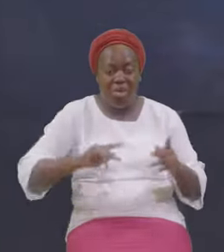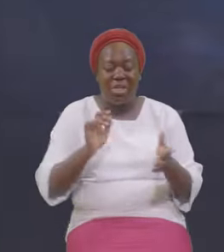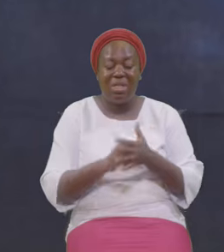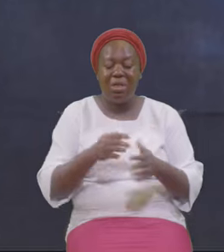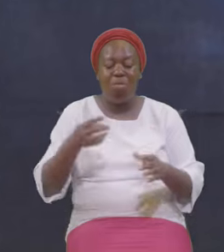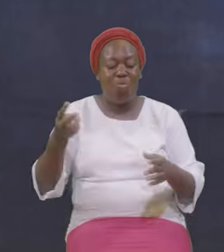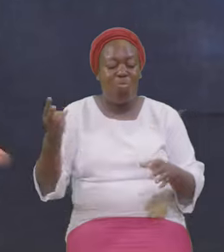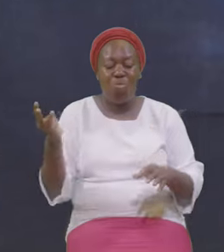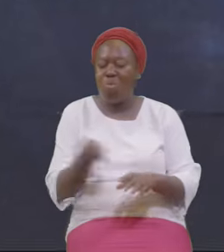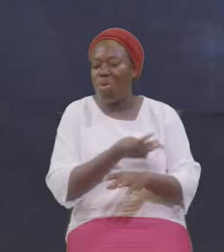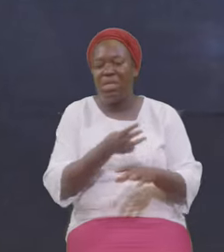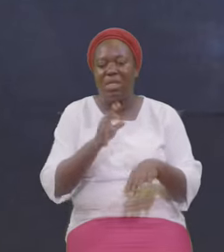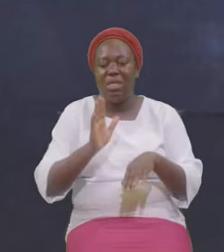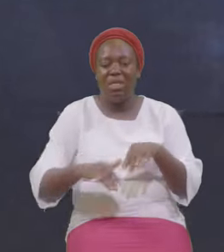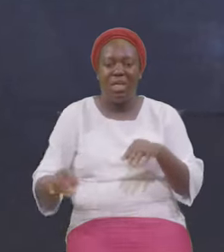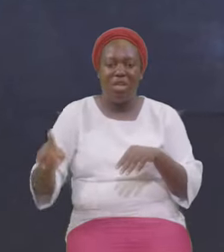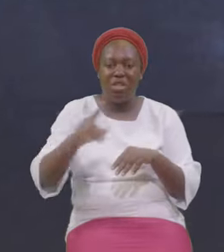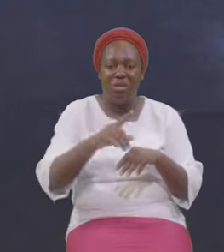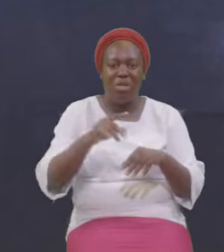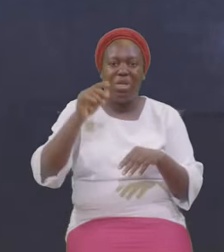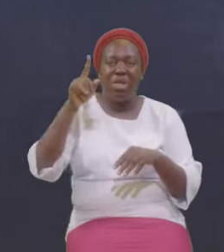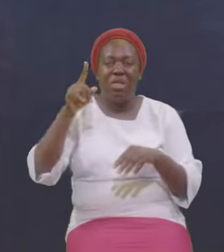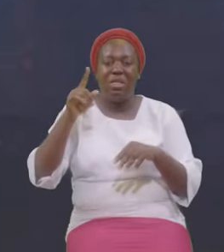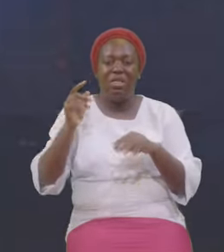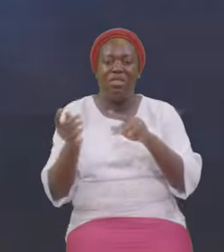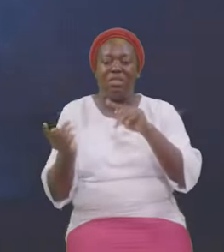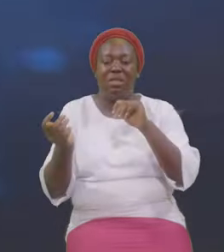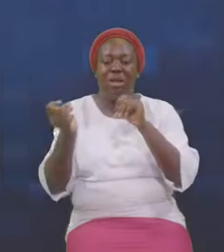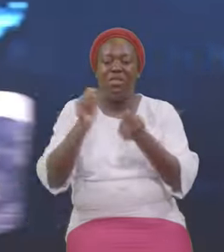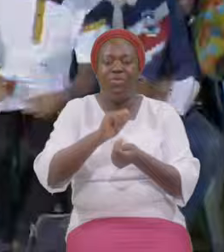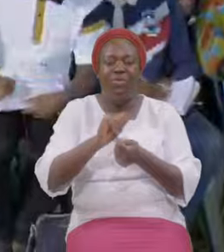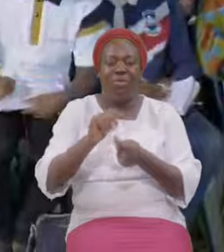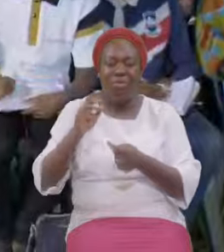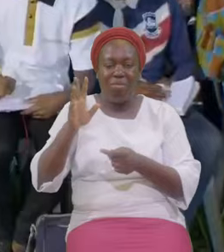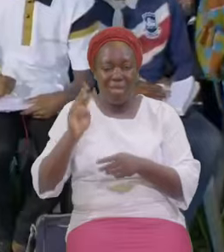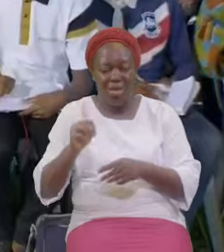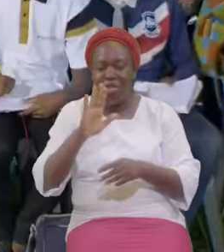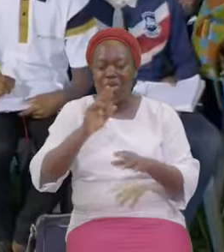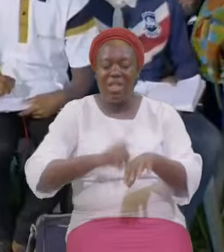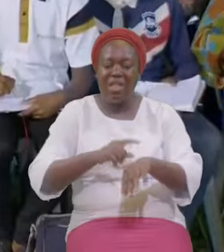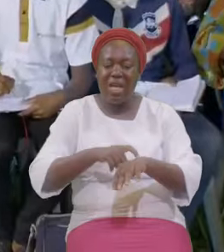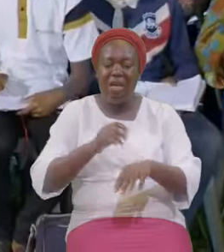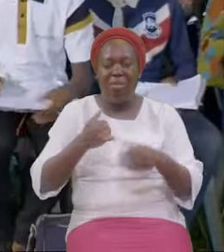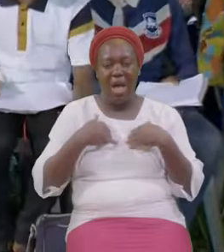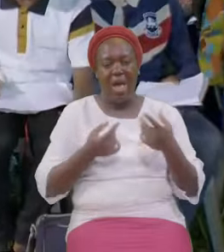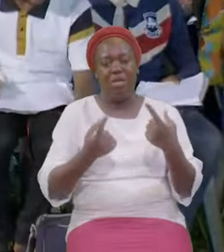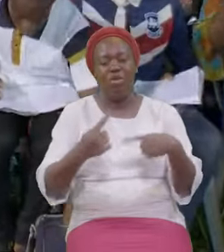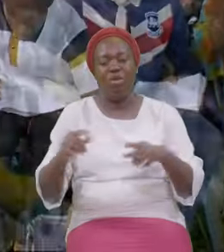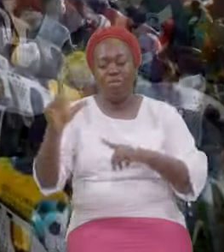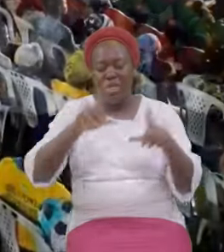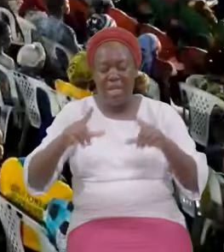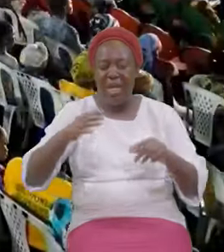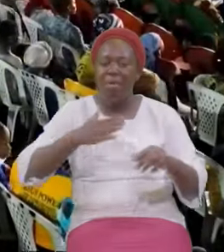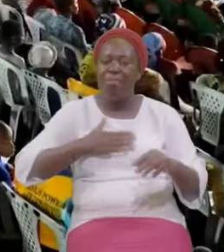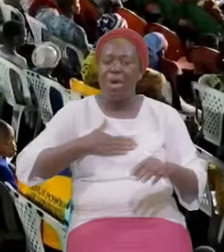you. He transformed them. Your time has come. My time